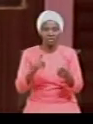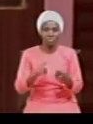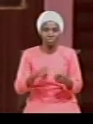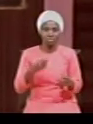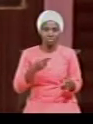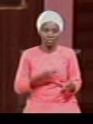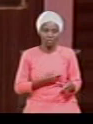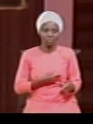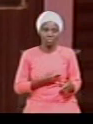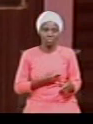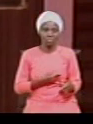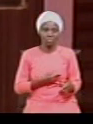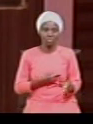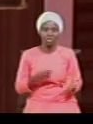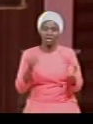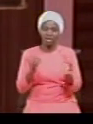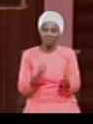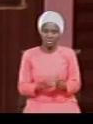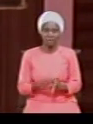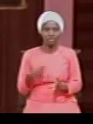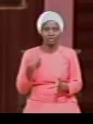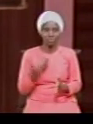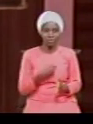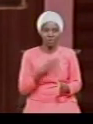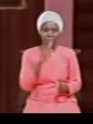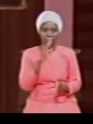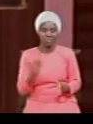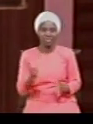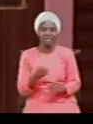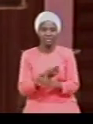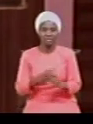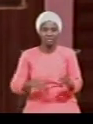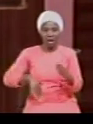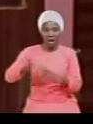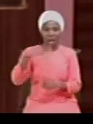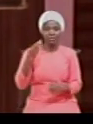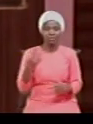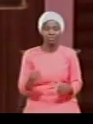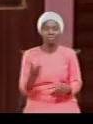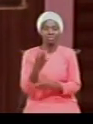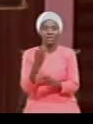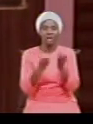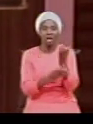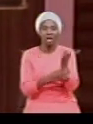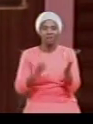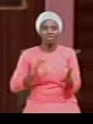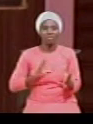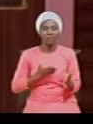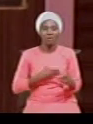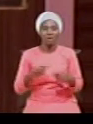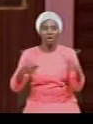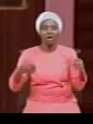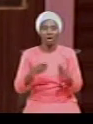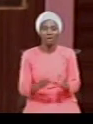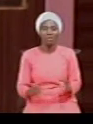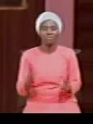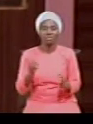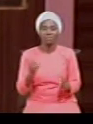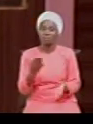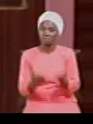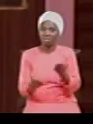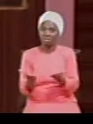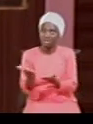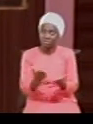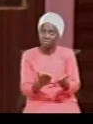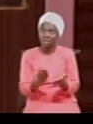us that we being delivered out of the hand of our enemies